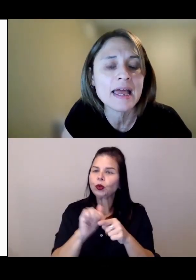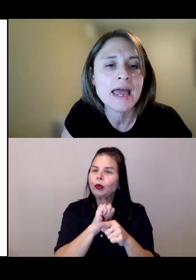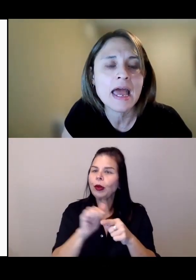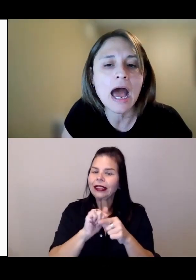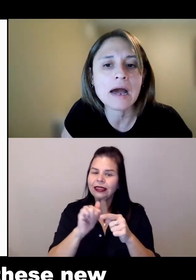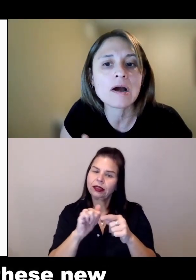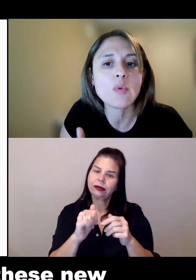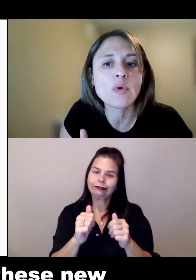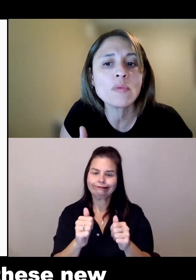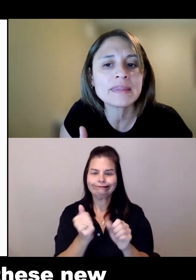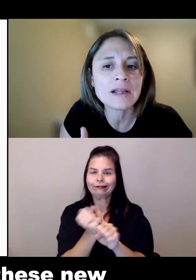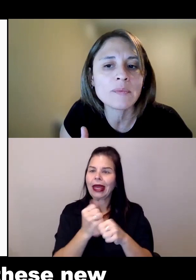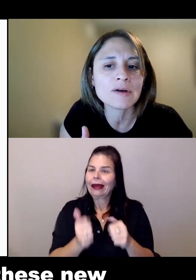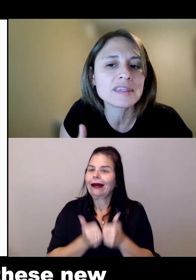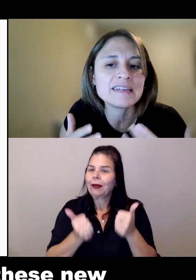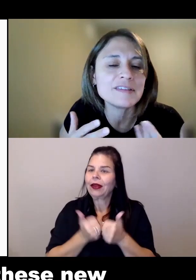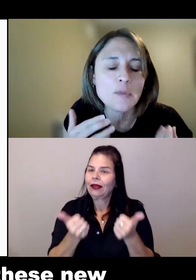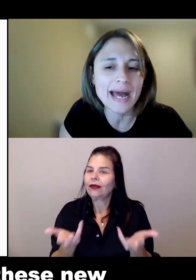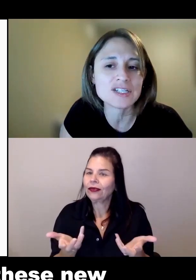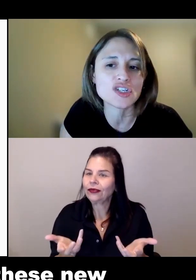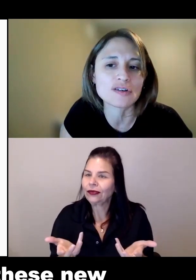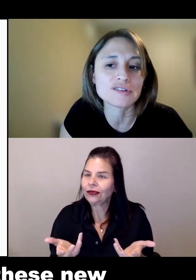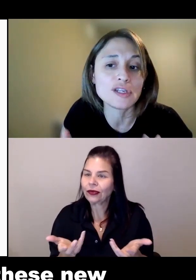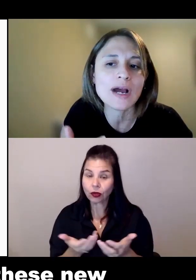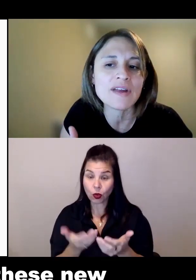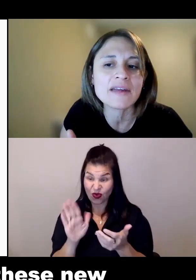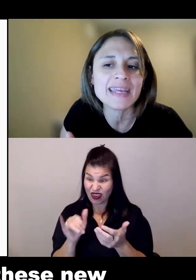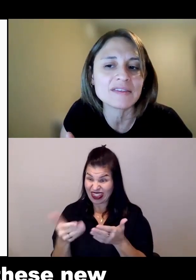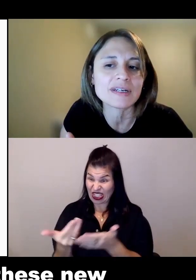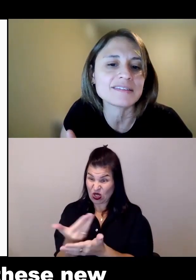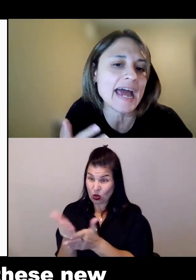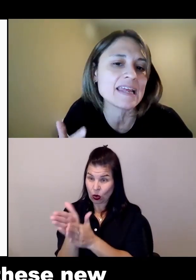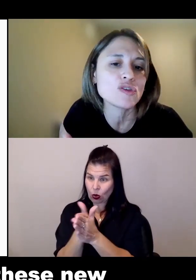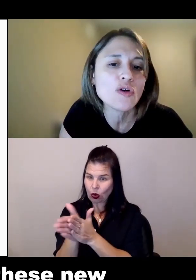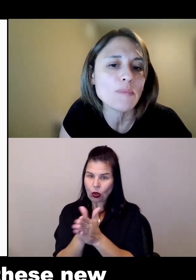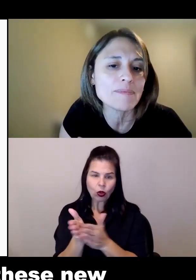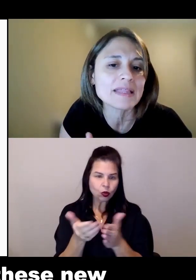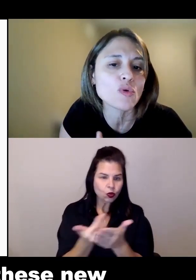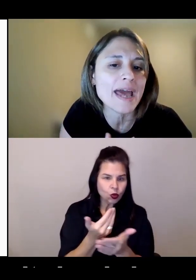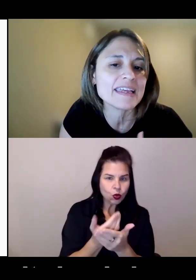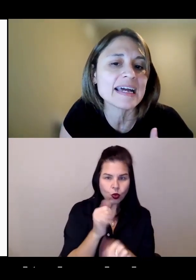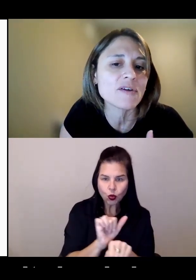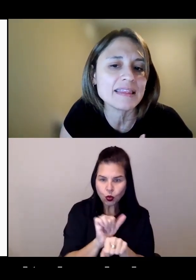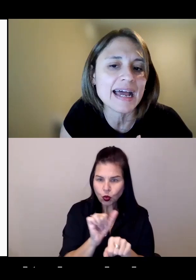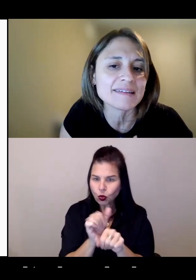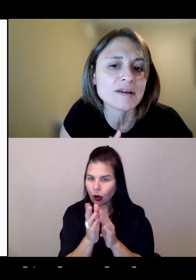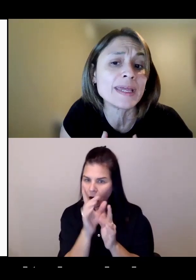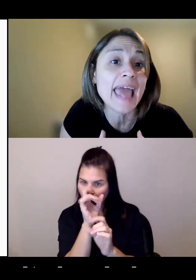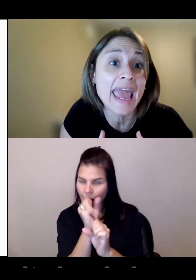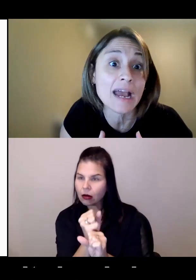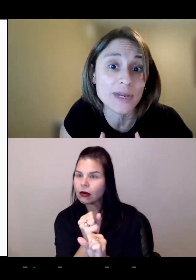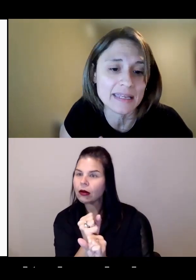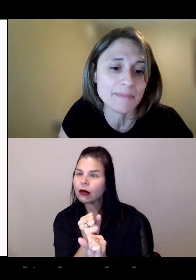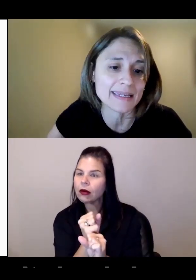like, and we will tell you about these new passions, new career interests, and a true commitment to edit and create tasks